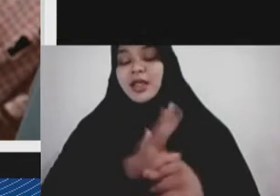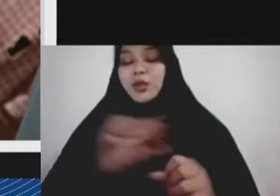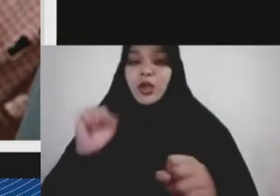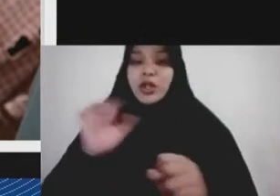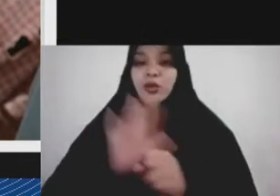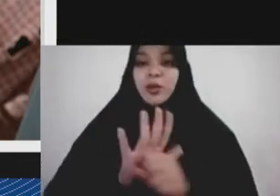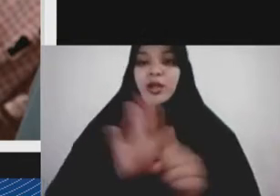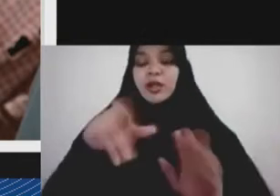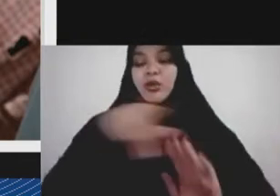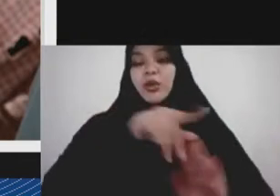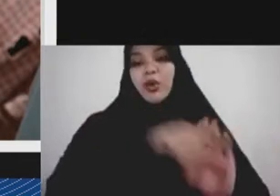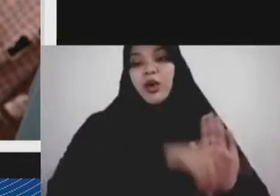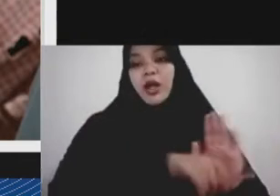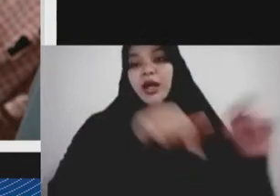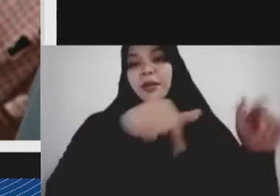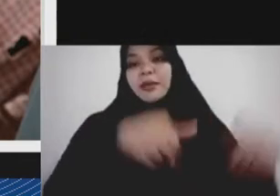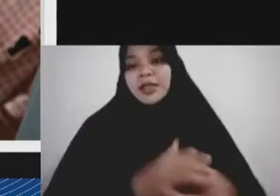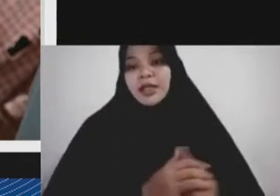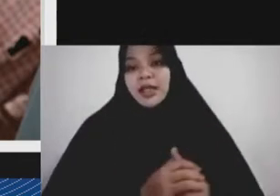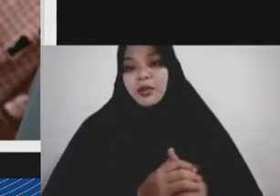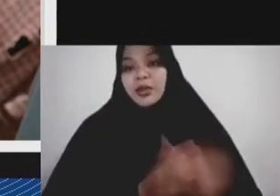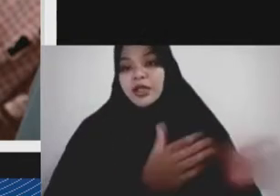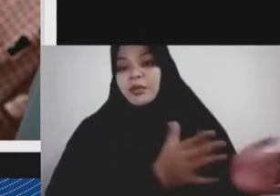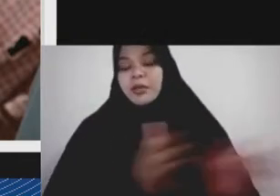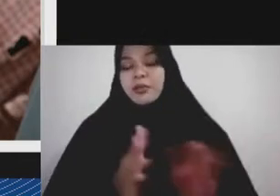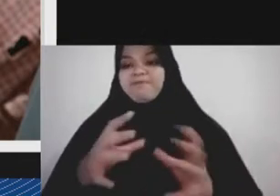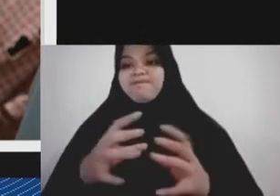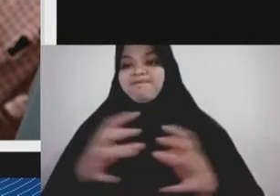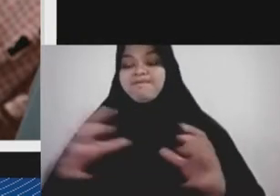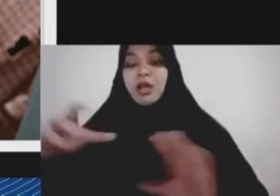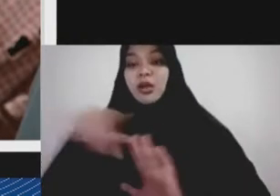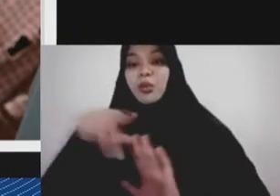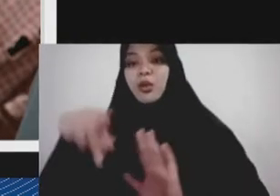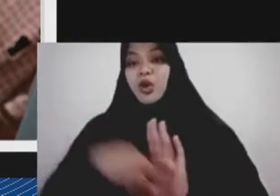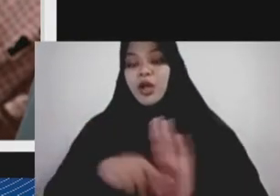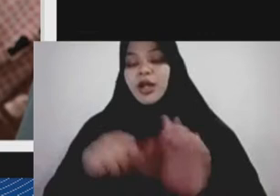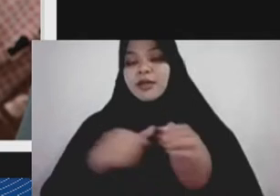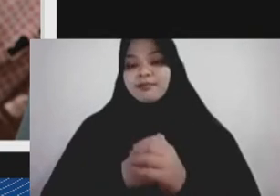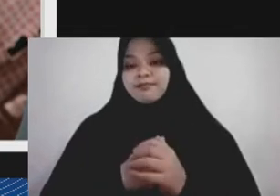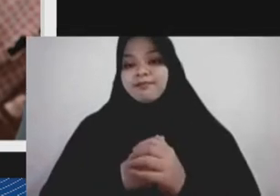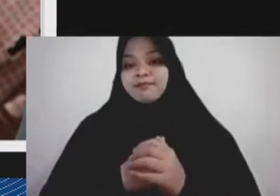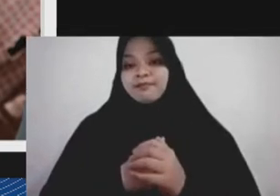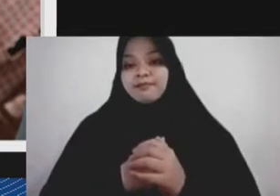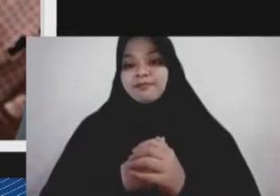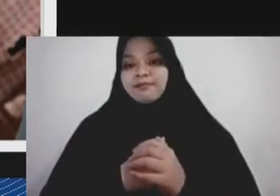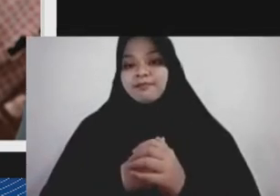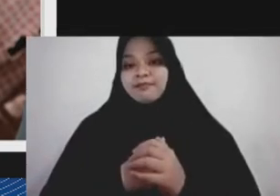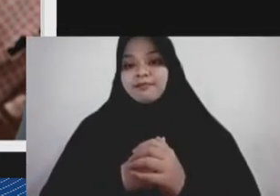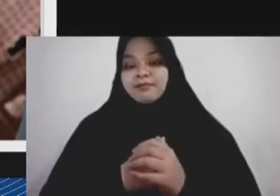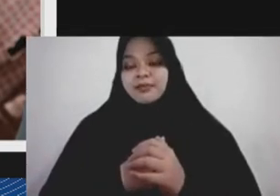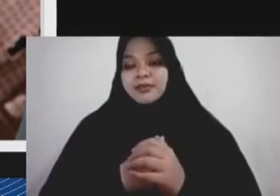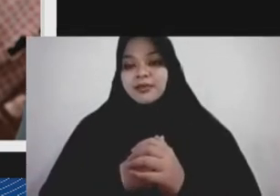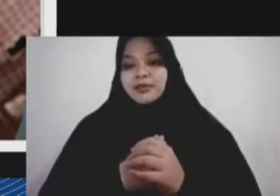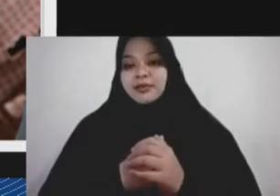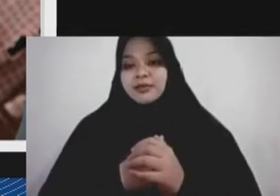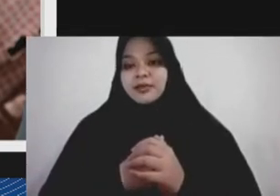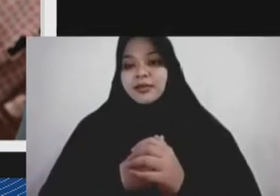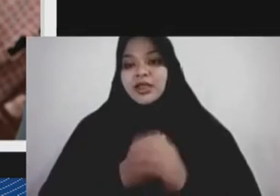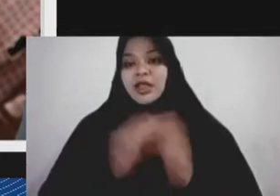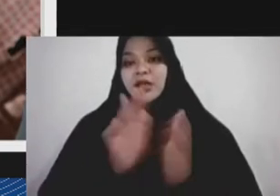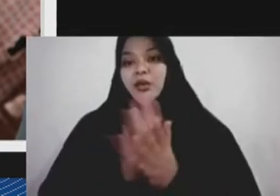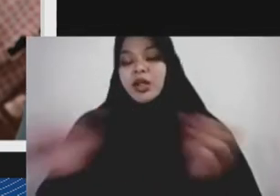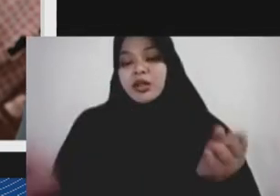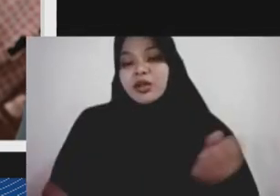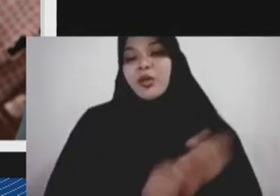programming. And I noticed that many programs, since there were programs that dealt with food security,